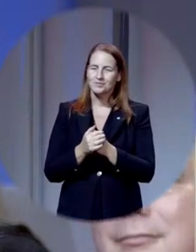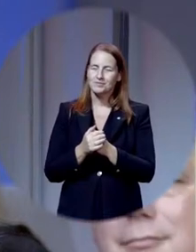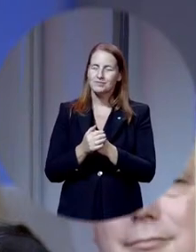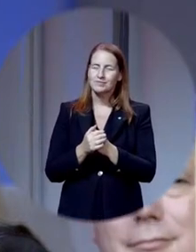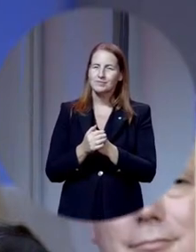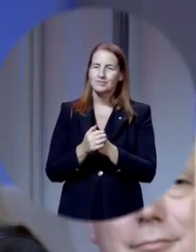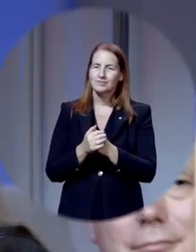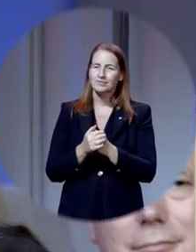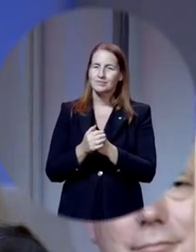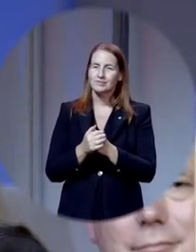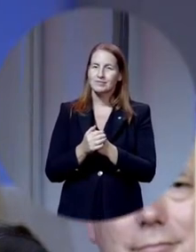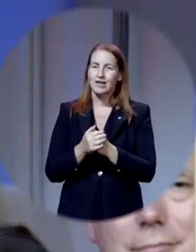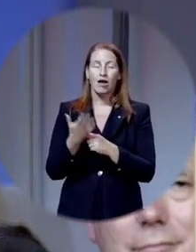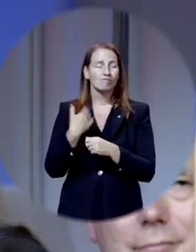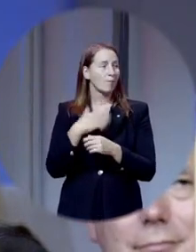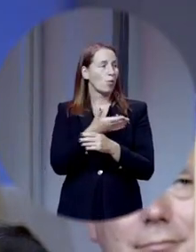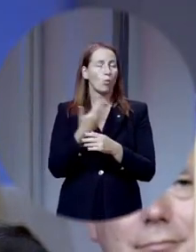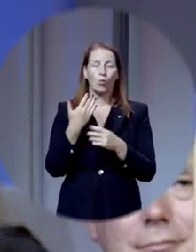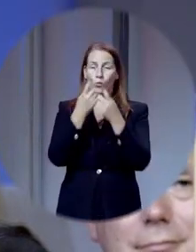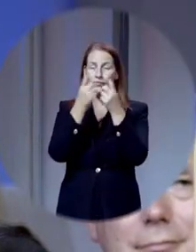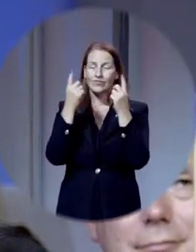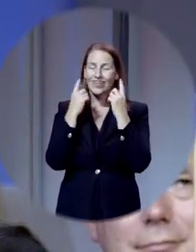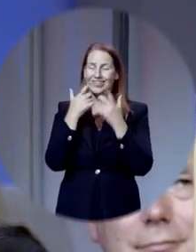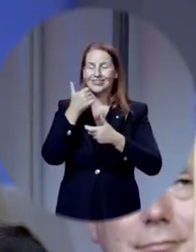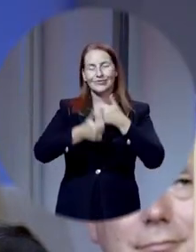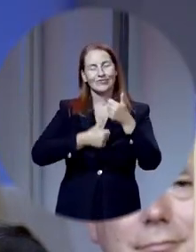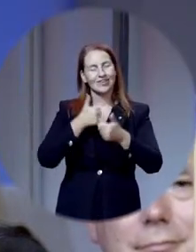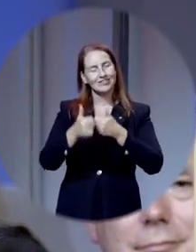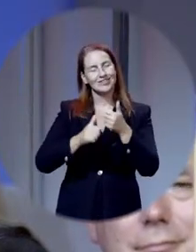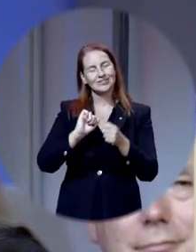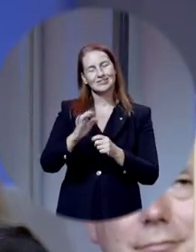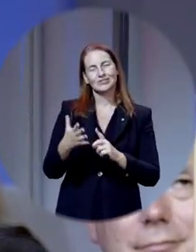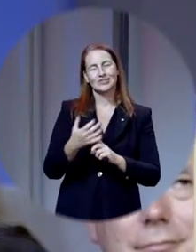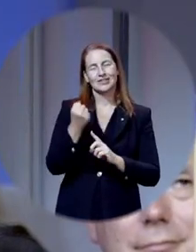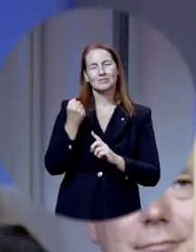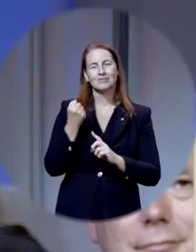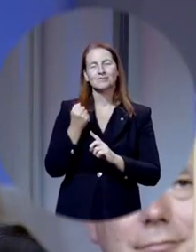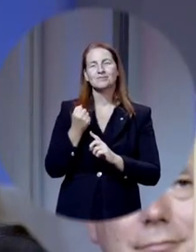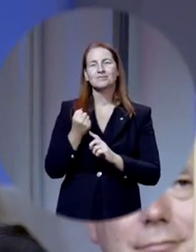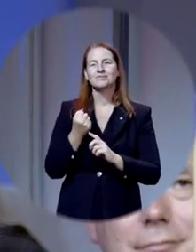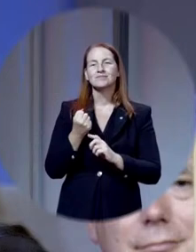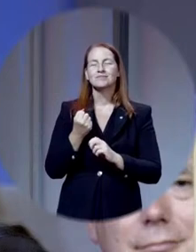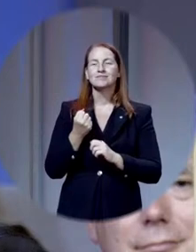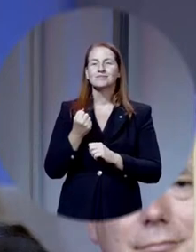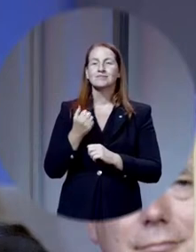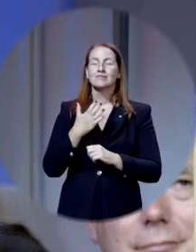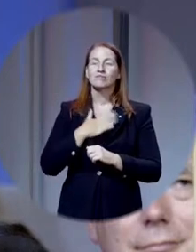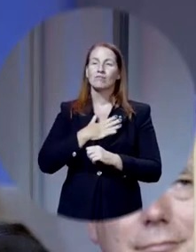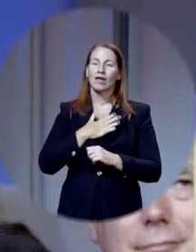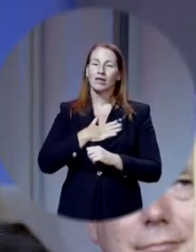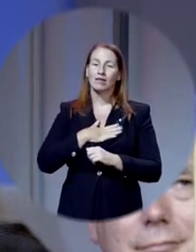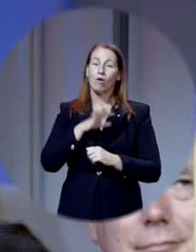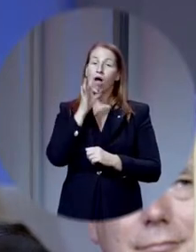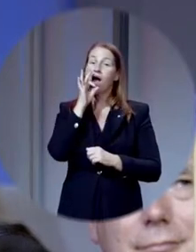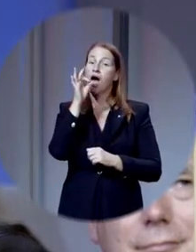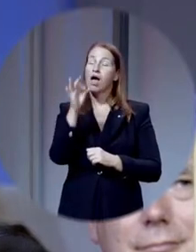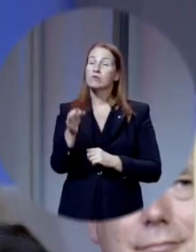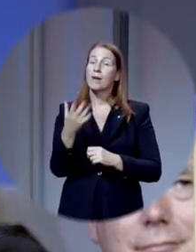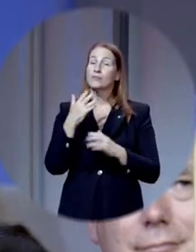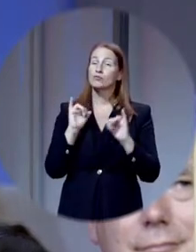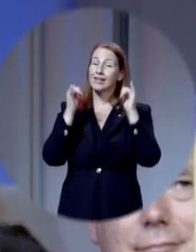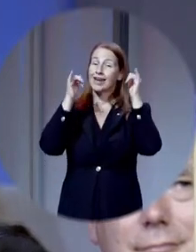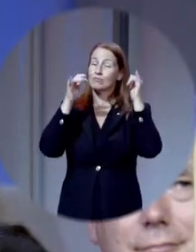On behalf of all of us, I congratulate you on your achievements. And I'd like to invite you to a celebratory